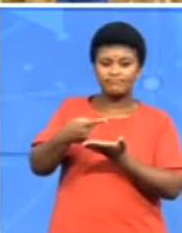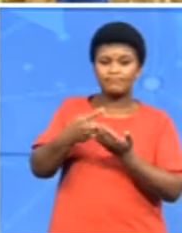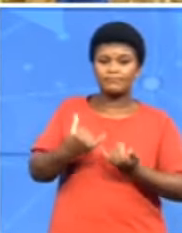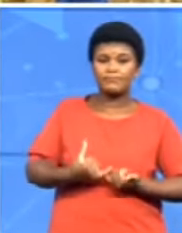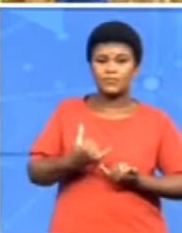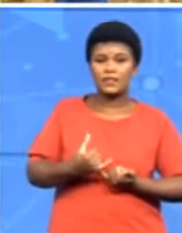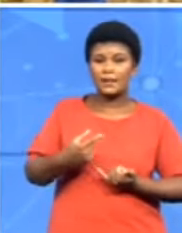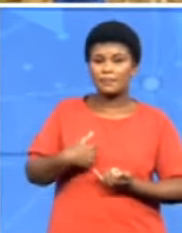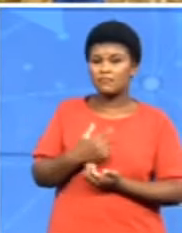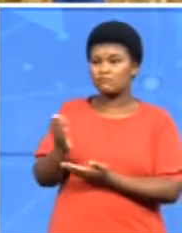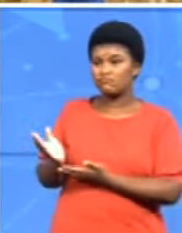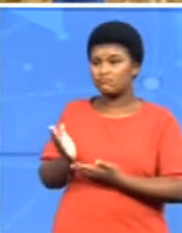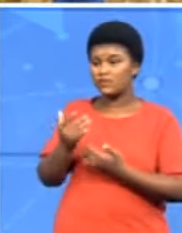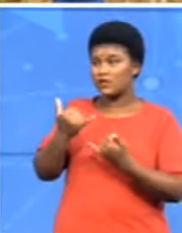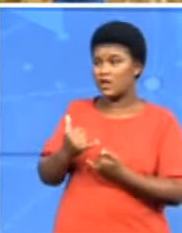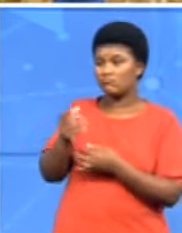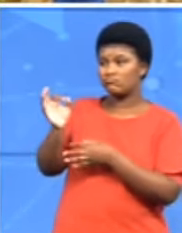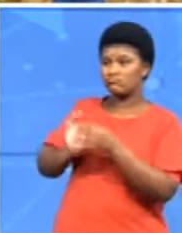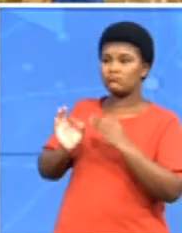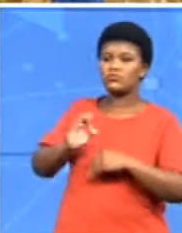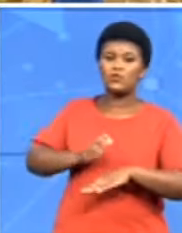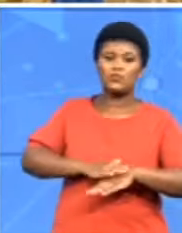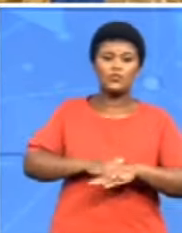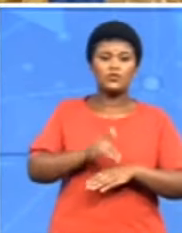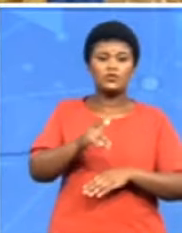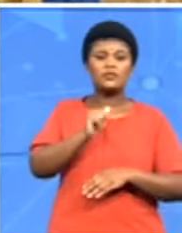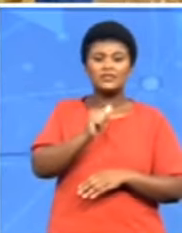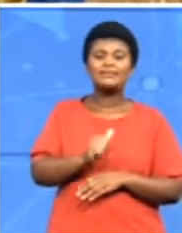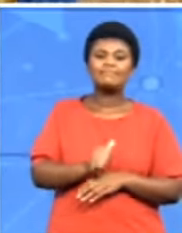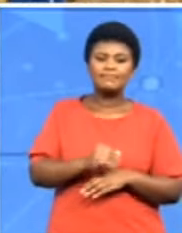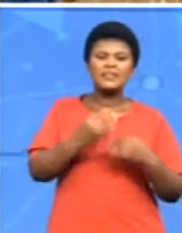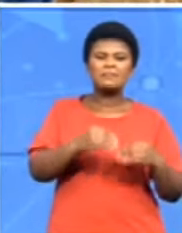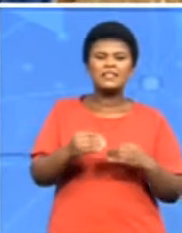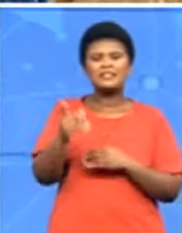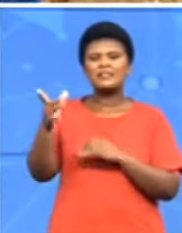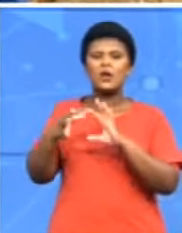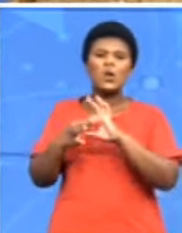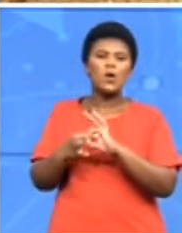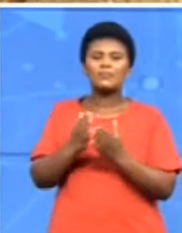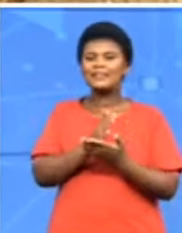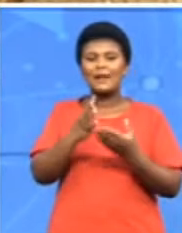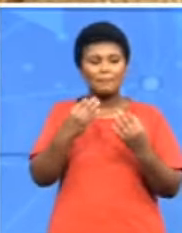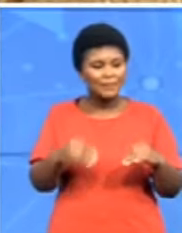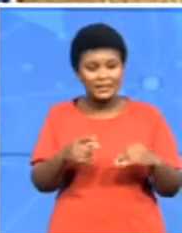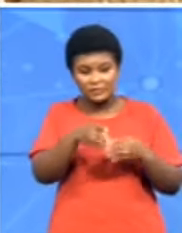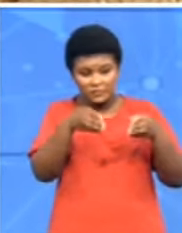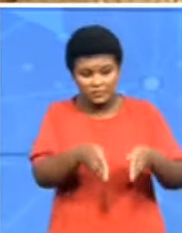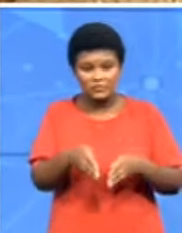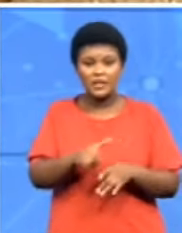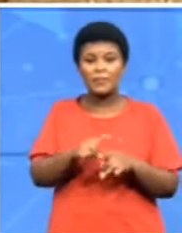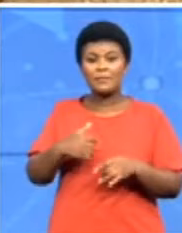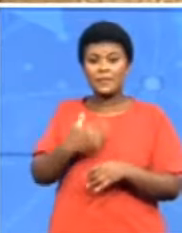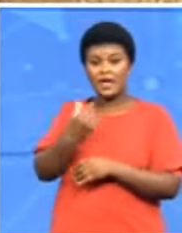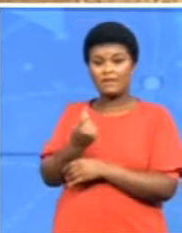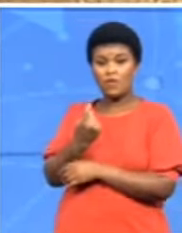here, but they did mention that they are still busy in the homestead. Some are still busy here, but now I do have a guest, actually the Premier of the Eastern Cape, who